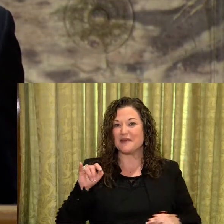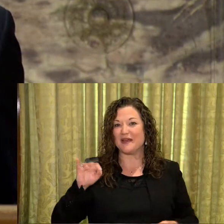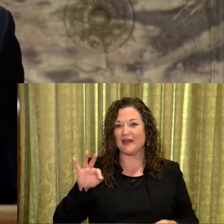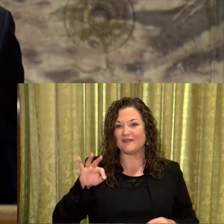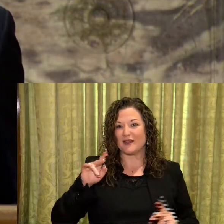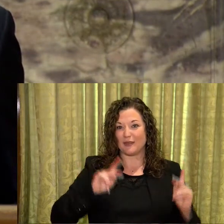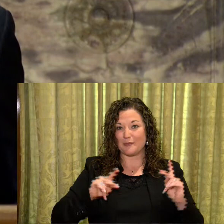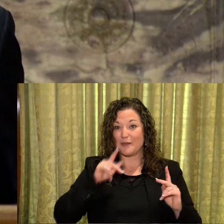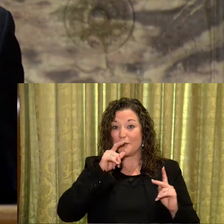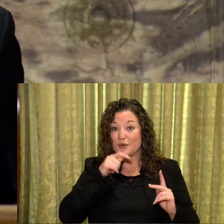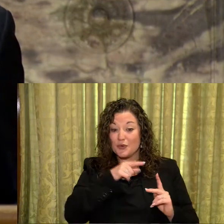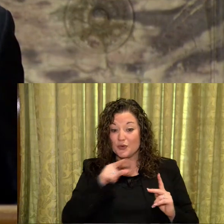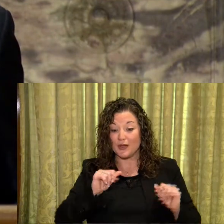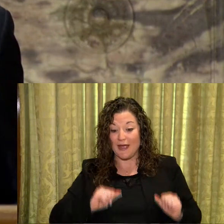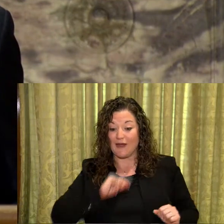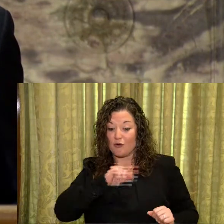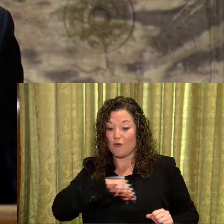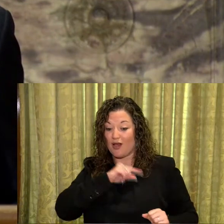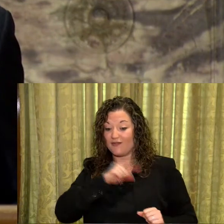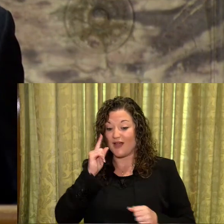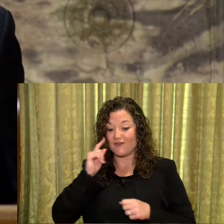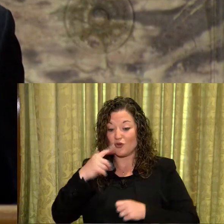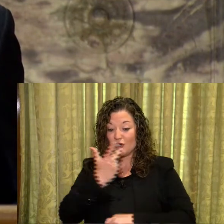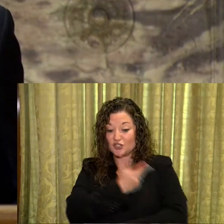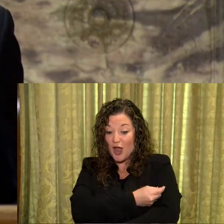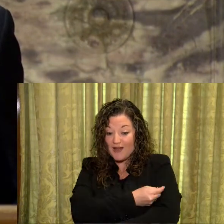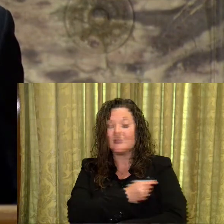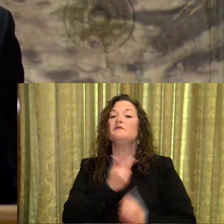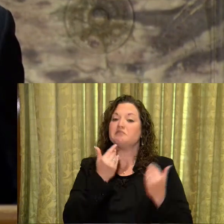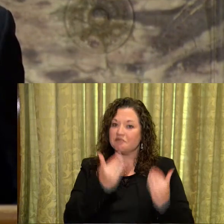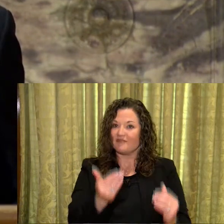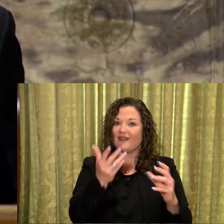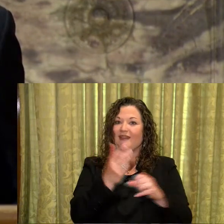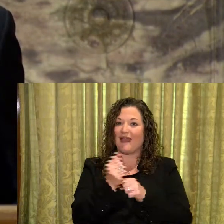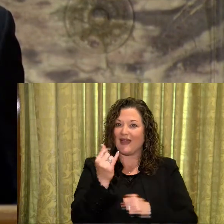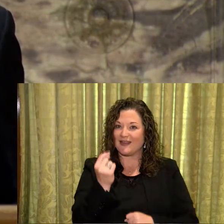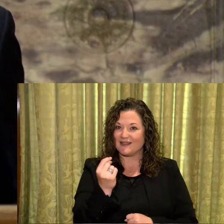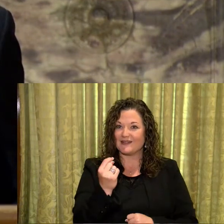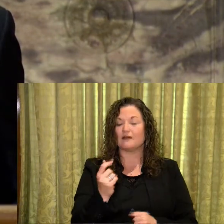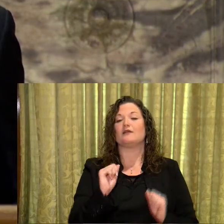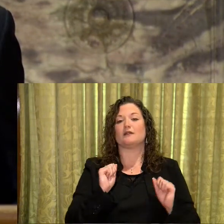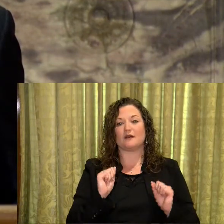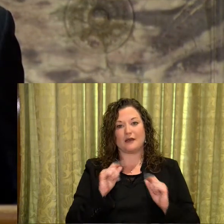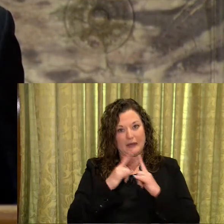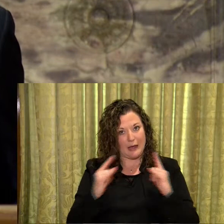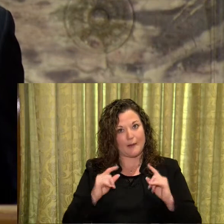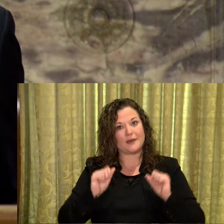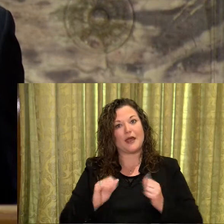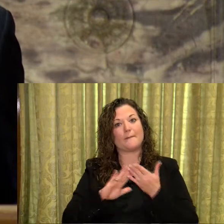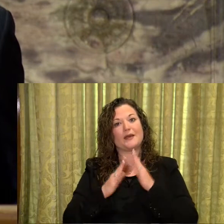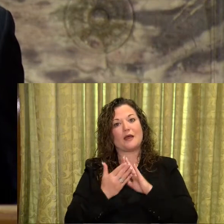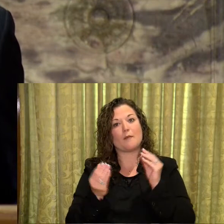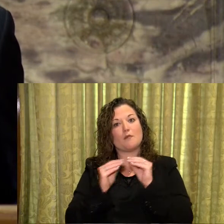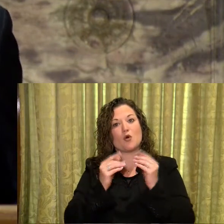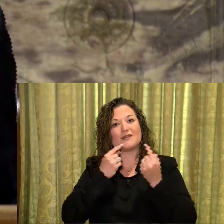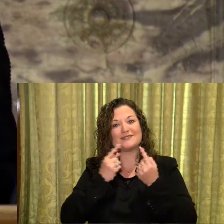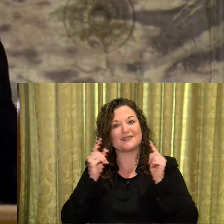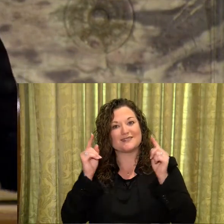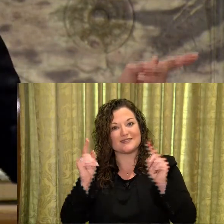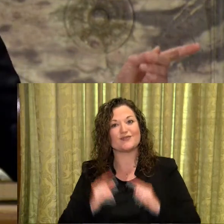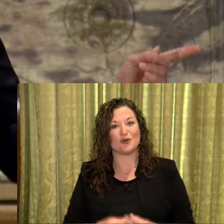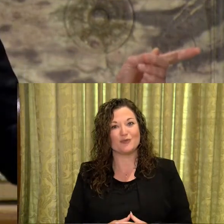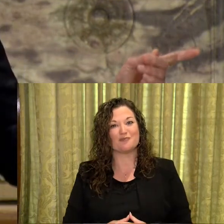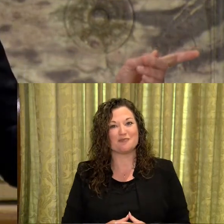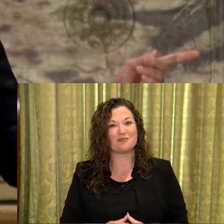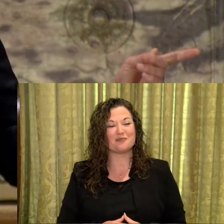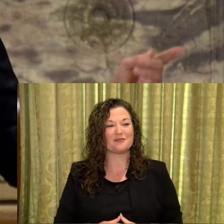those that are eligibly vaccinated are vaccinated, and hopefully with that they can have more successful